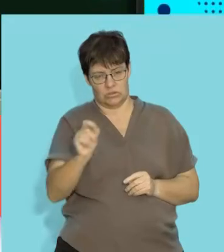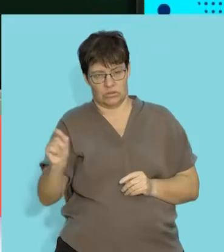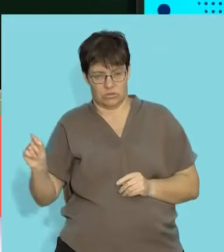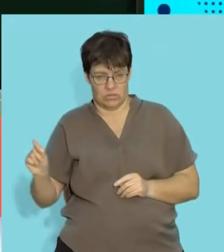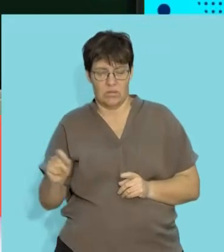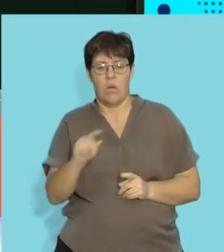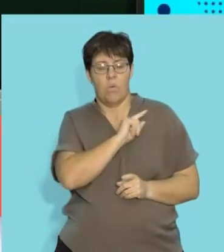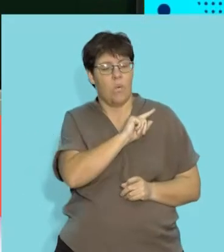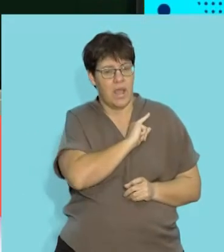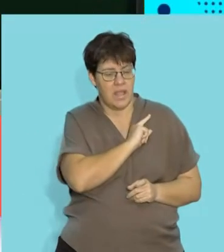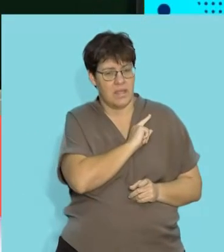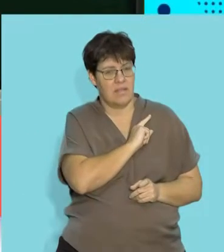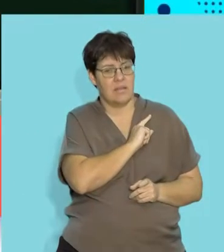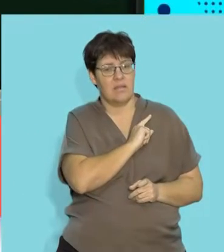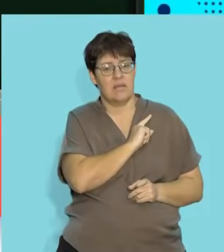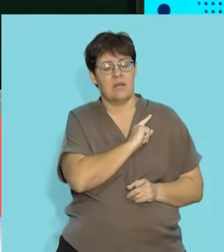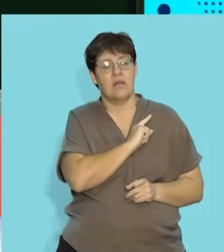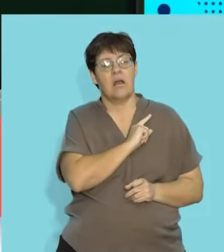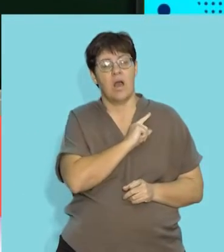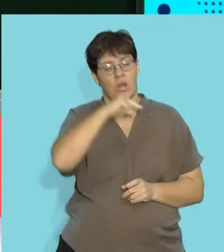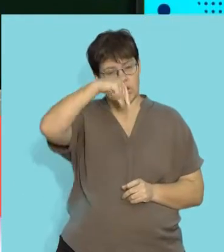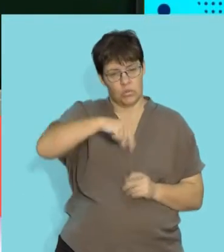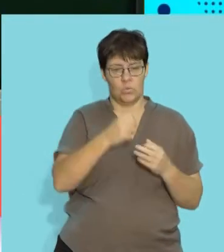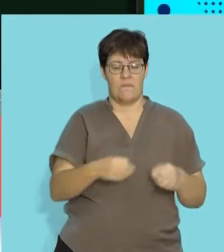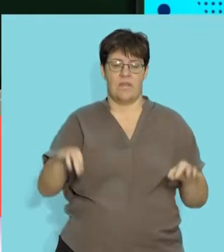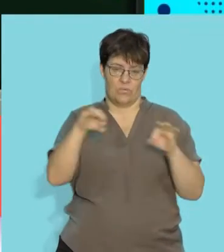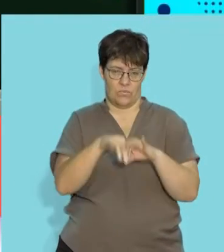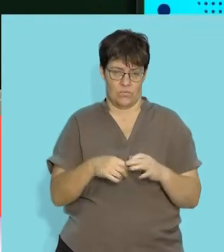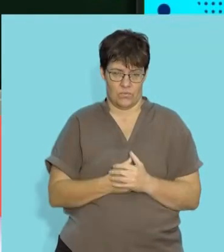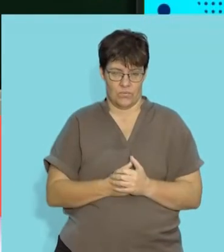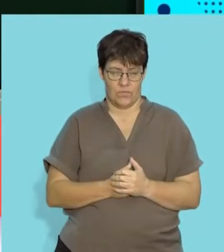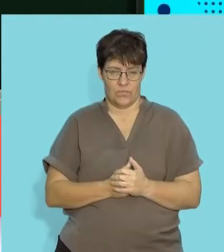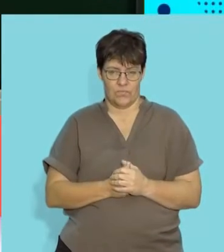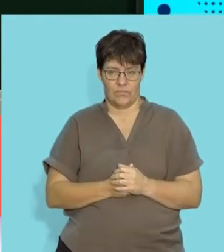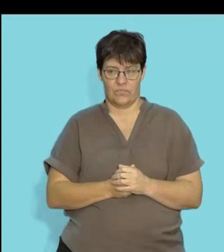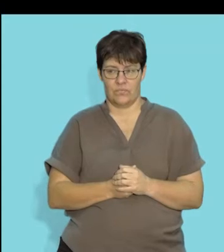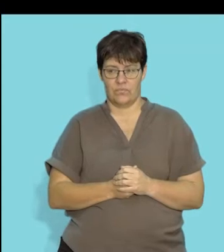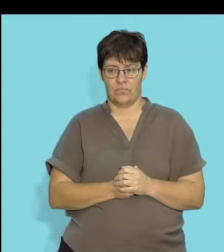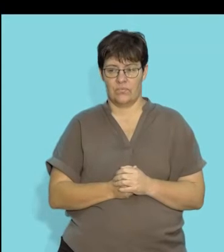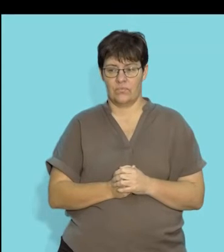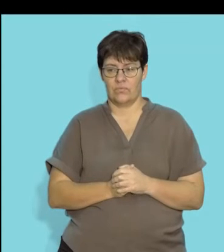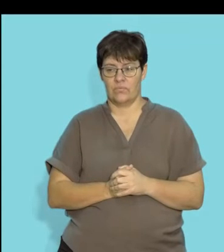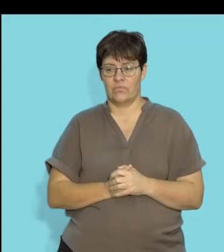the dotted line. And why that is the case is because of the Q value. So